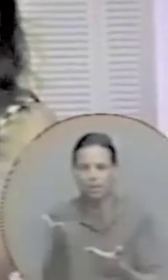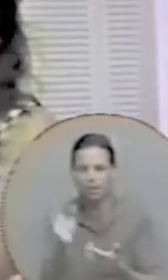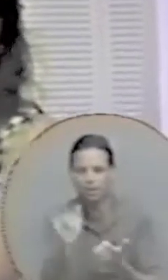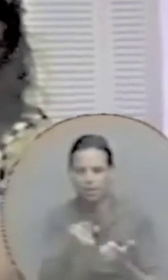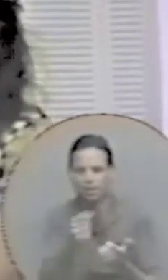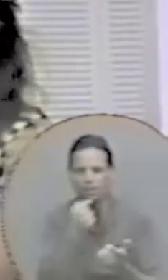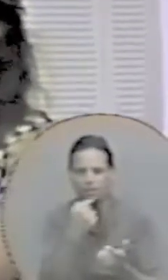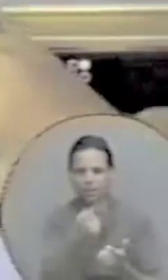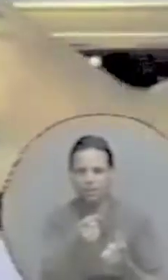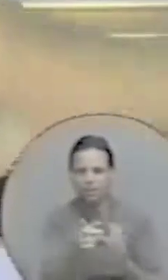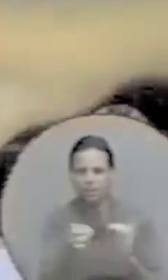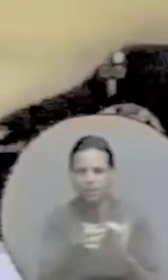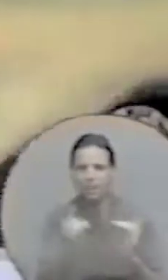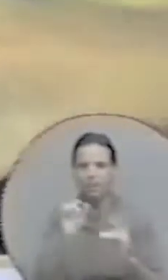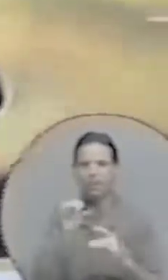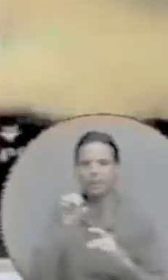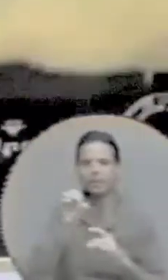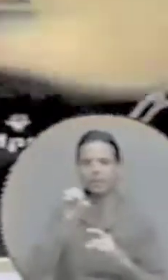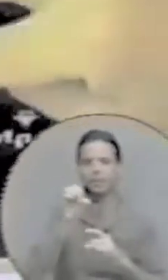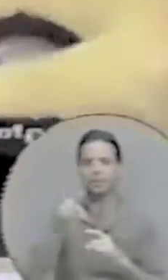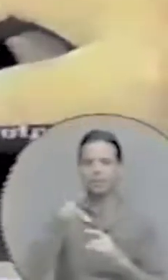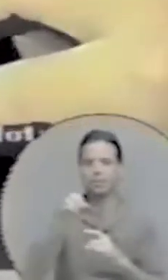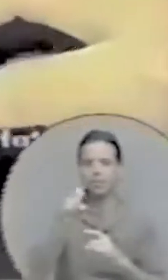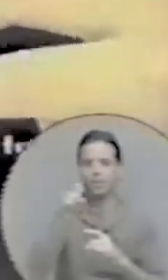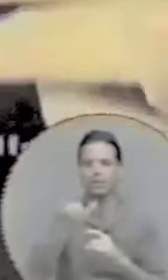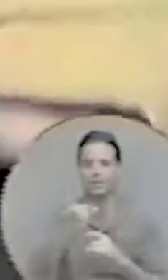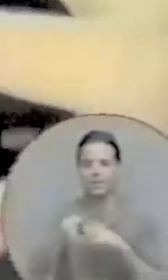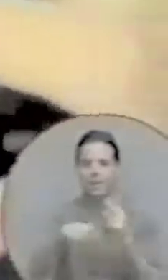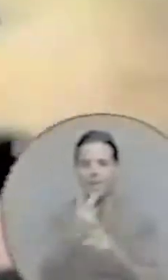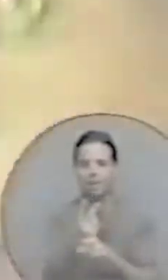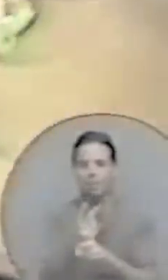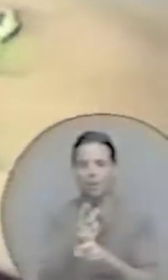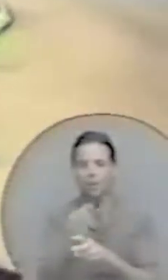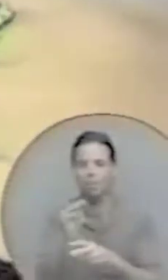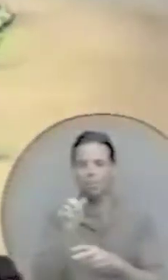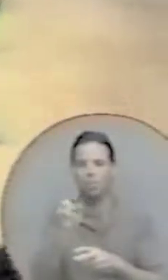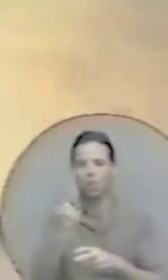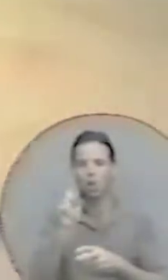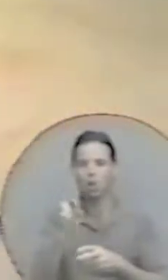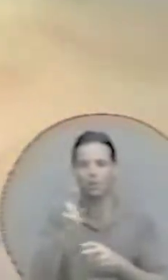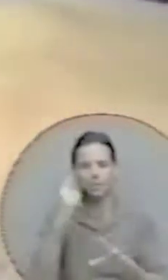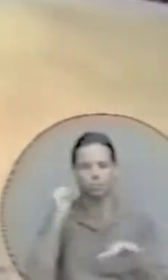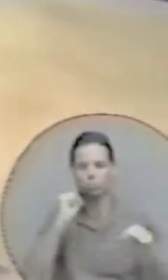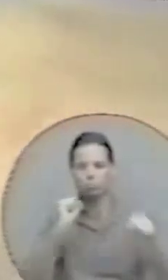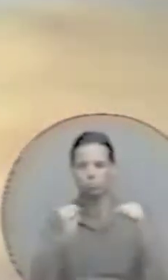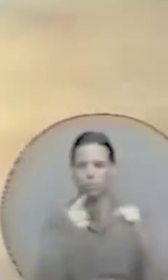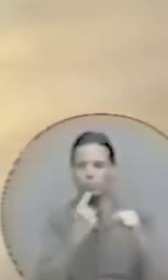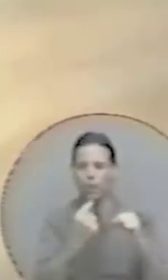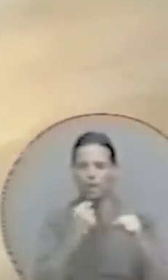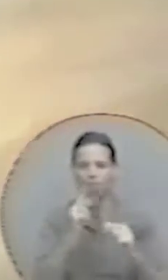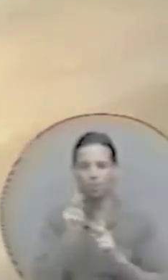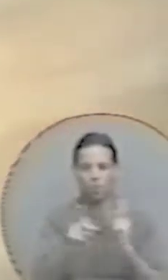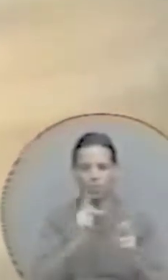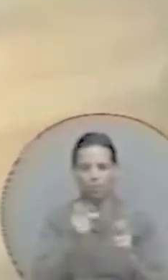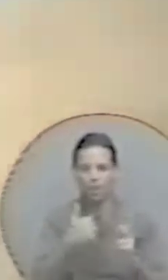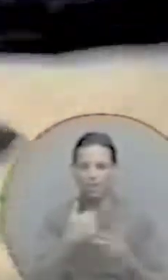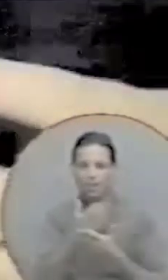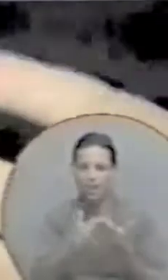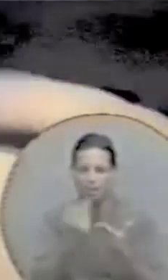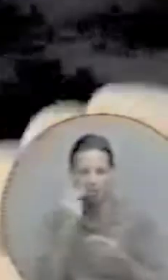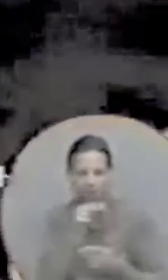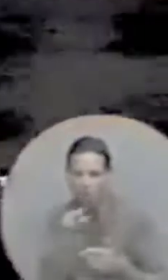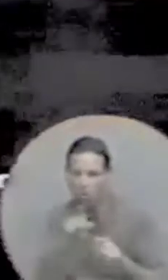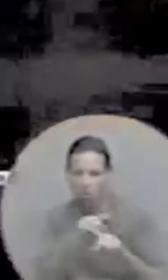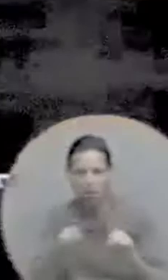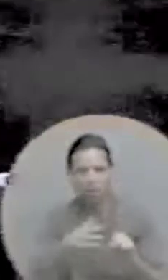It's a epoxy type marker, and it comes in fluorescent red for people who have some vision, but my vision is so low that